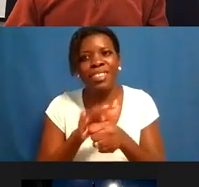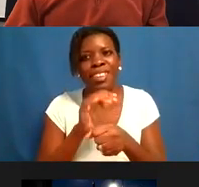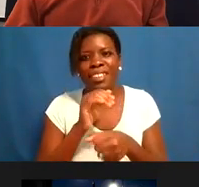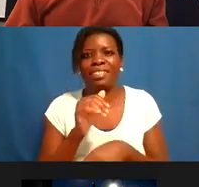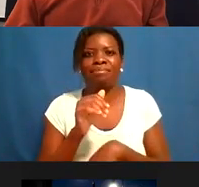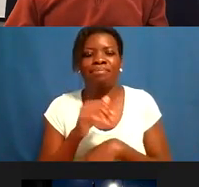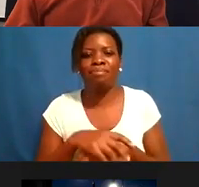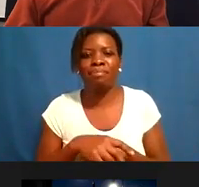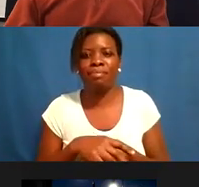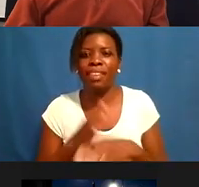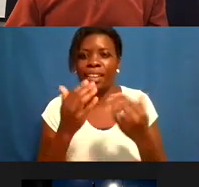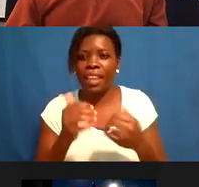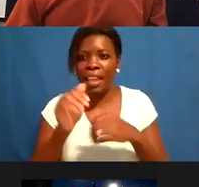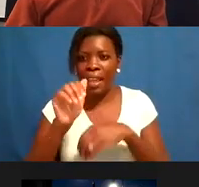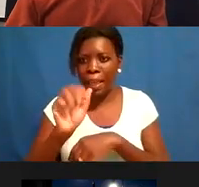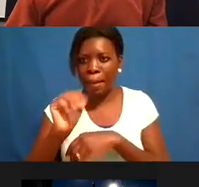more about surface tension.